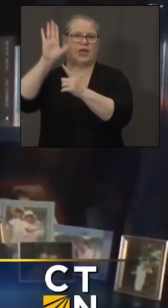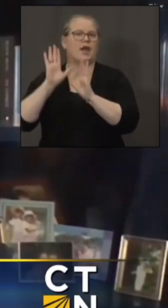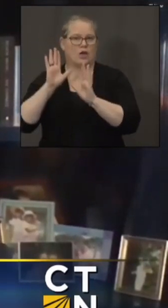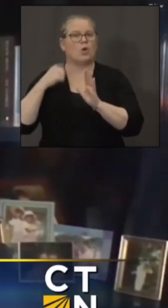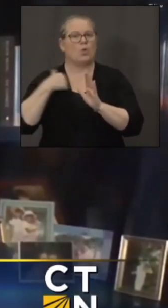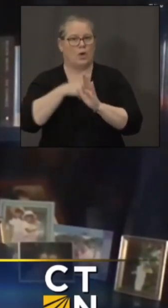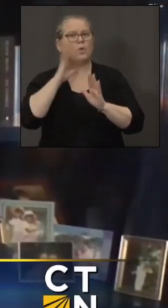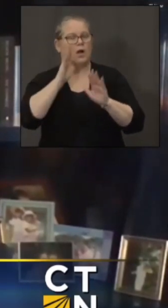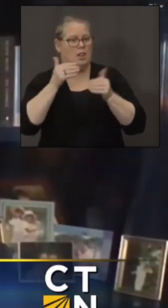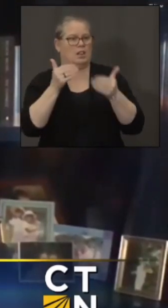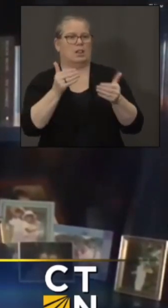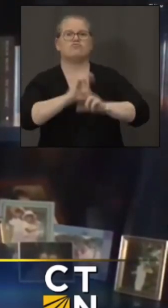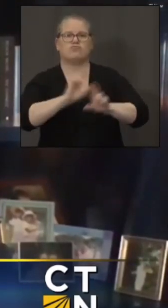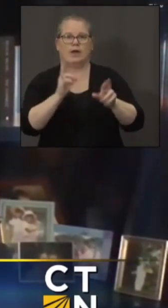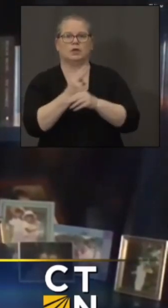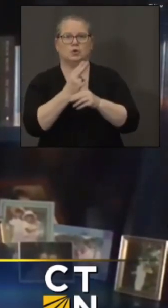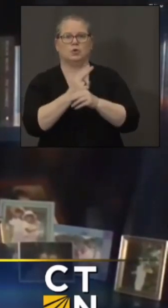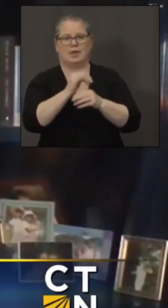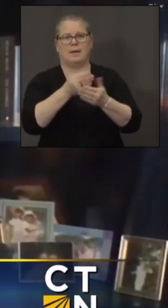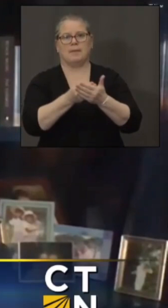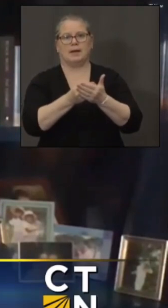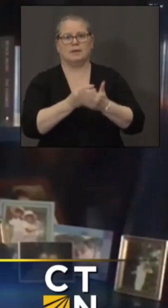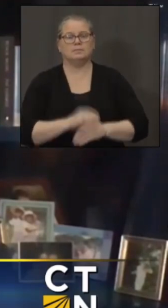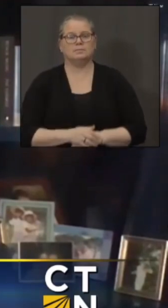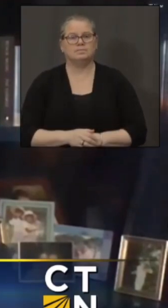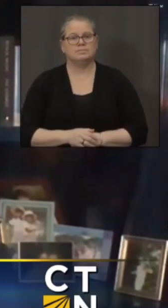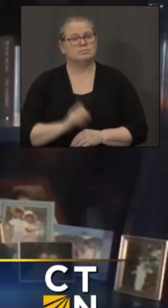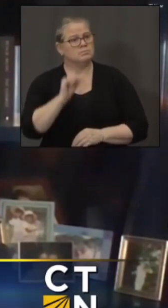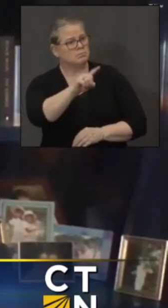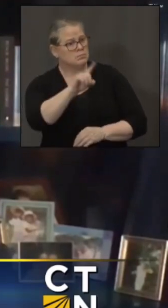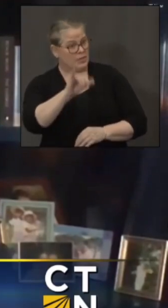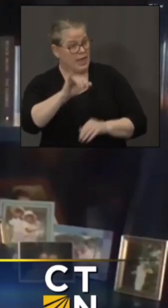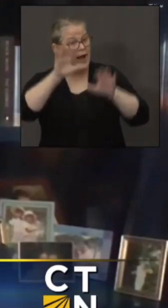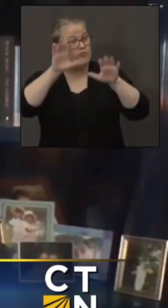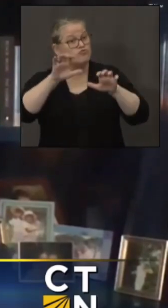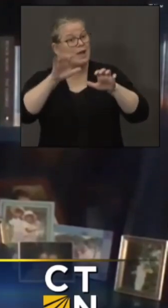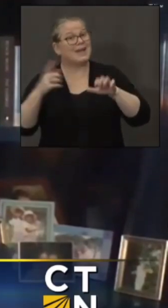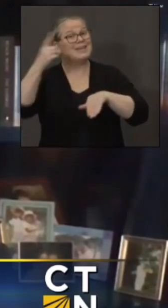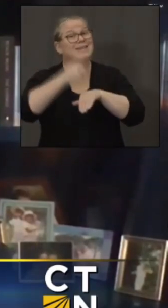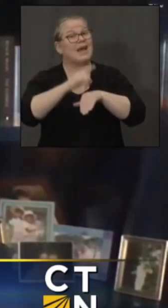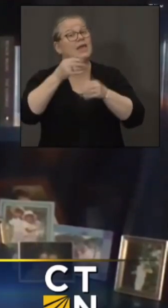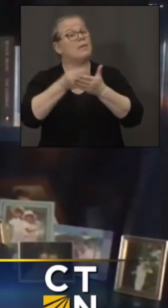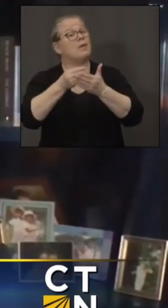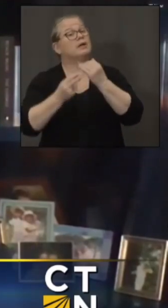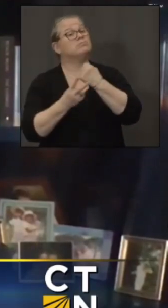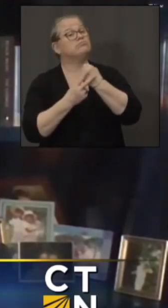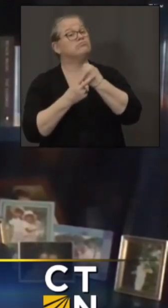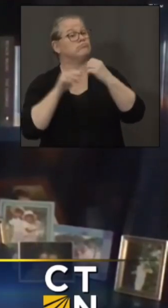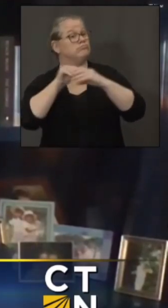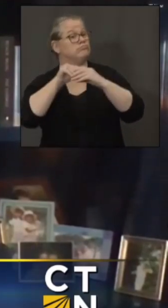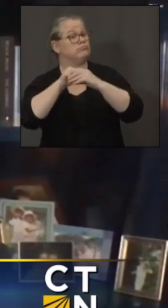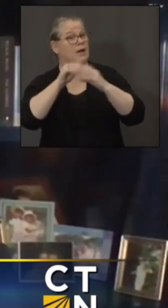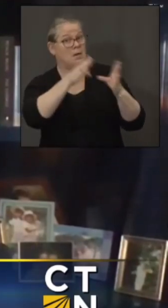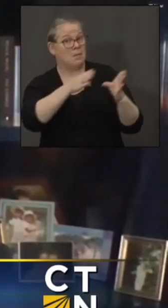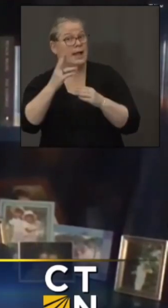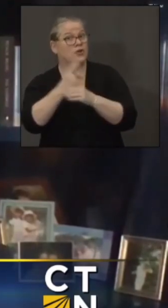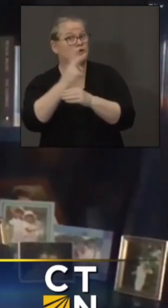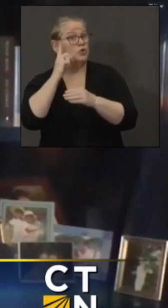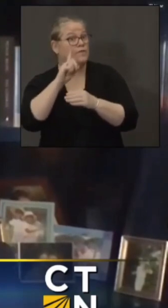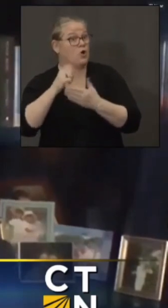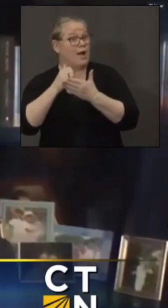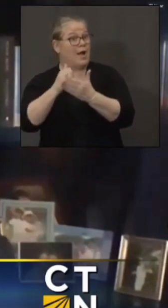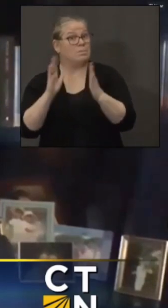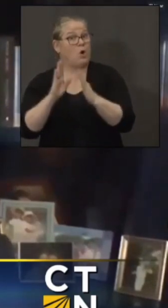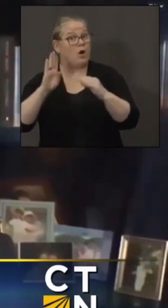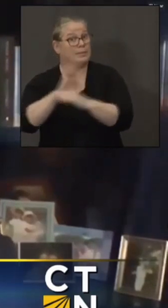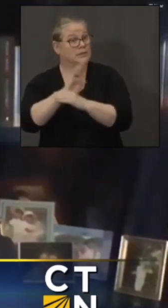Does that mean there are no plans to use any of the rainy day fund money to help small businesses in the state? Well, as you